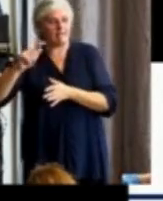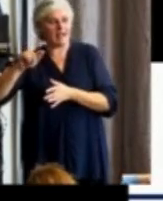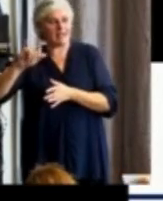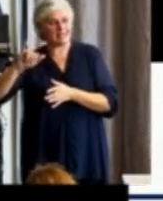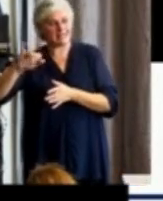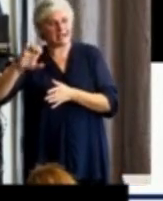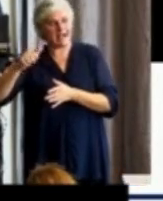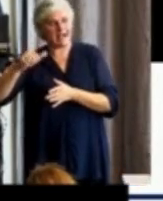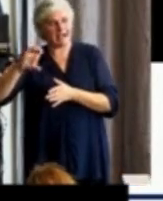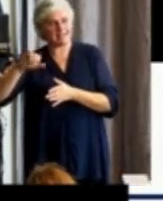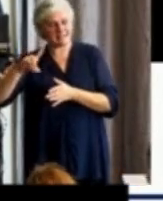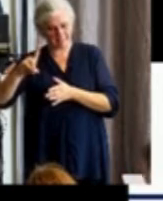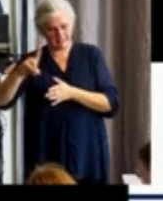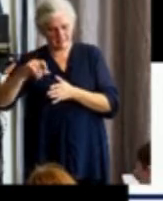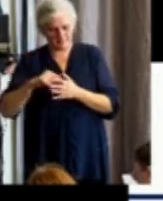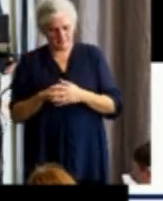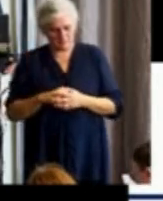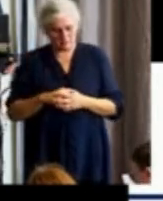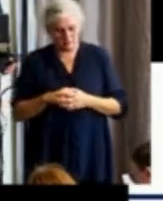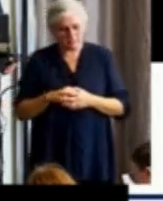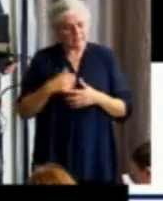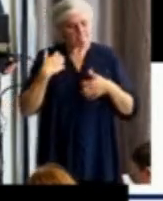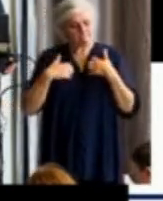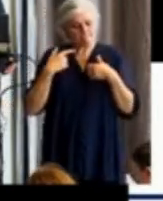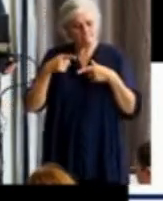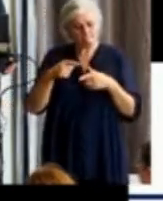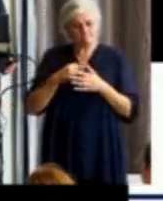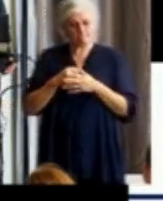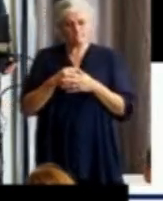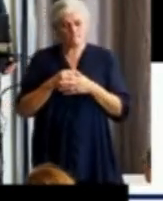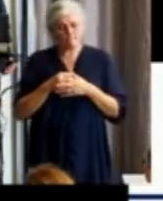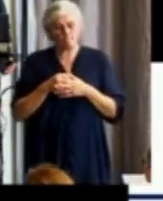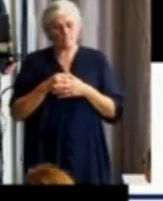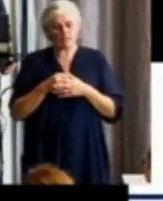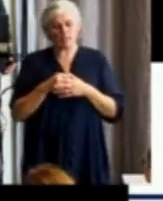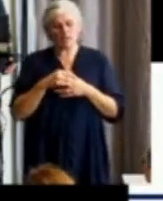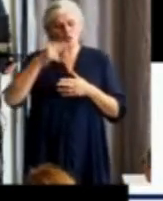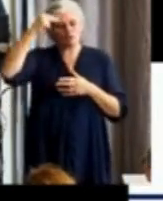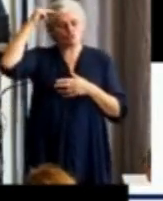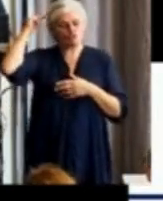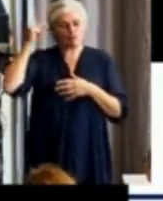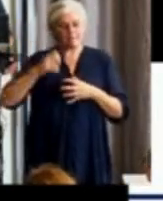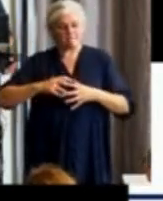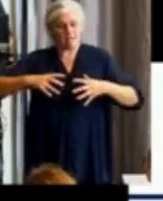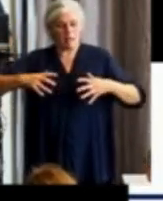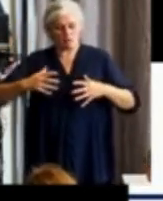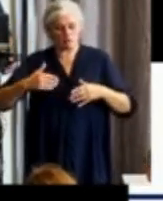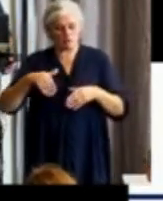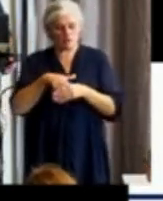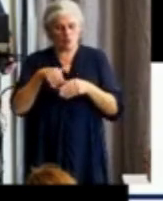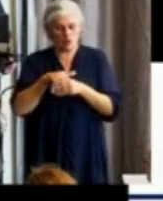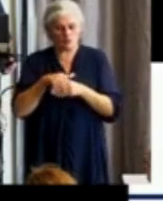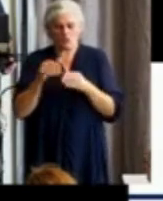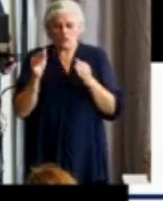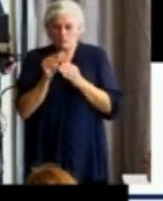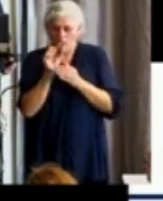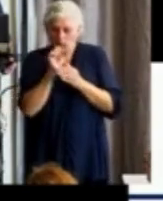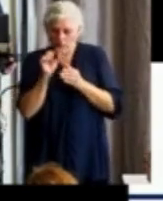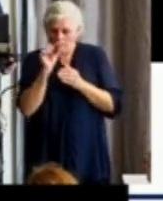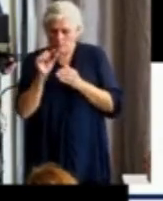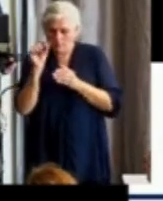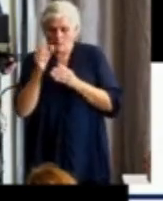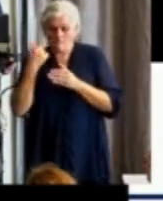SCFAs. These are really interesting within a neuroinflammatory context. So these are small molecules that are derived from